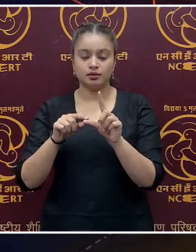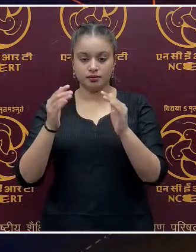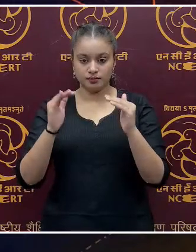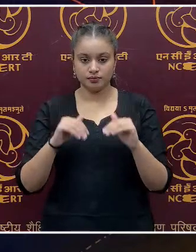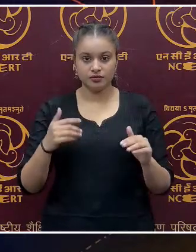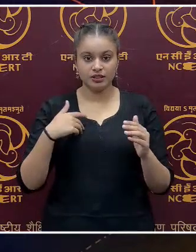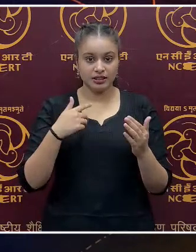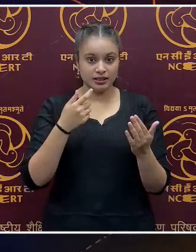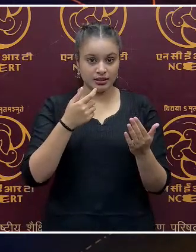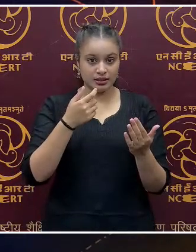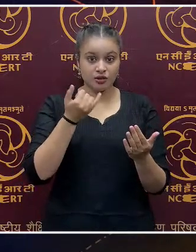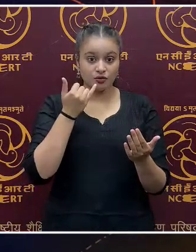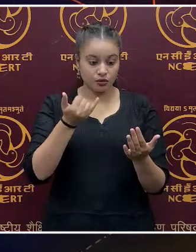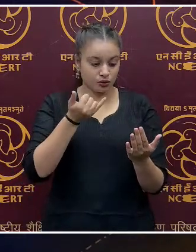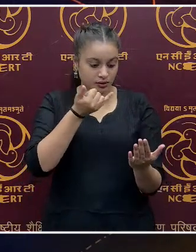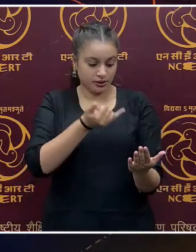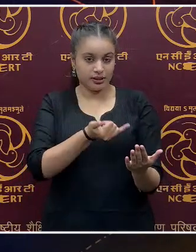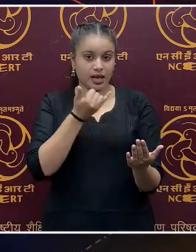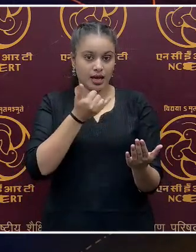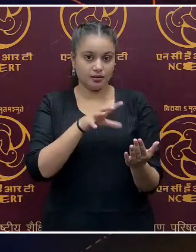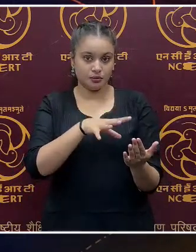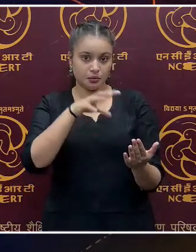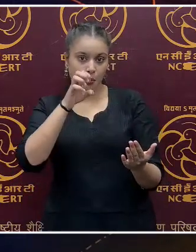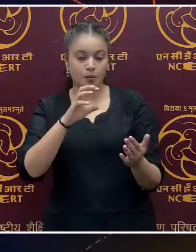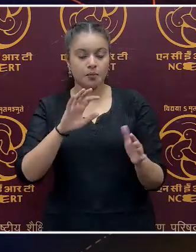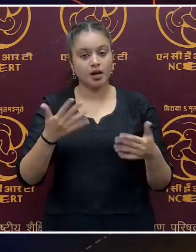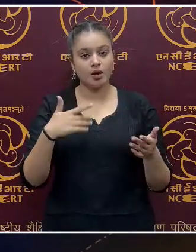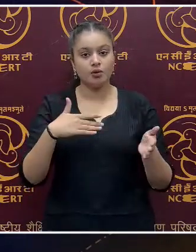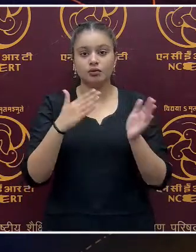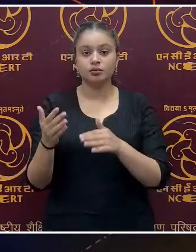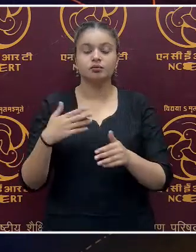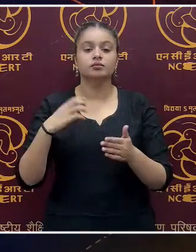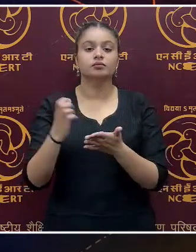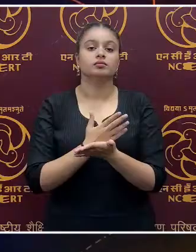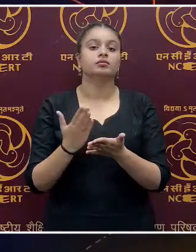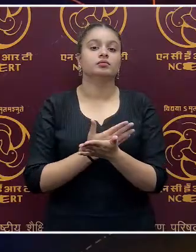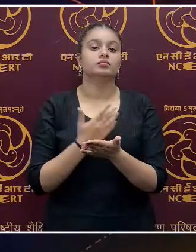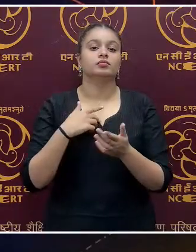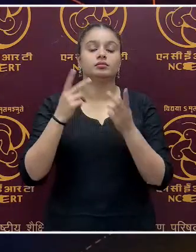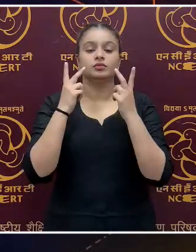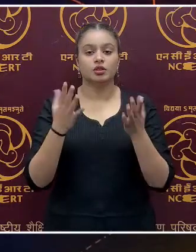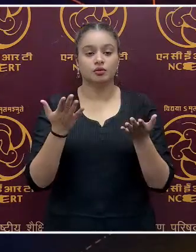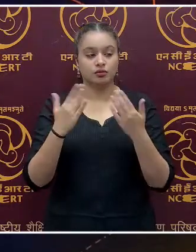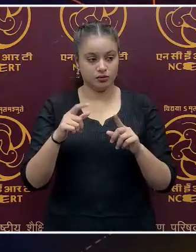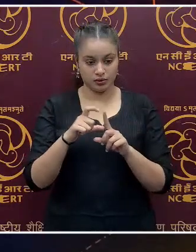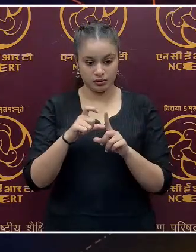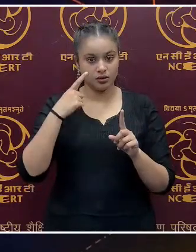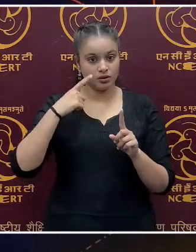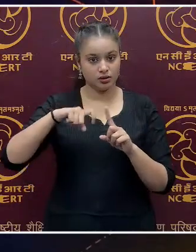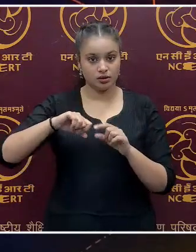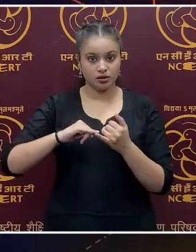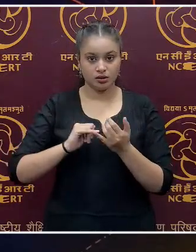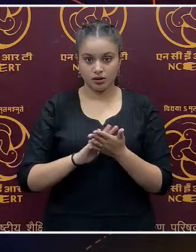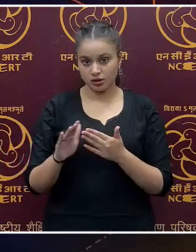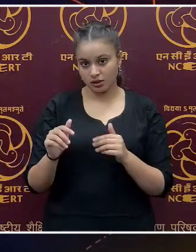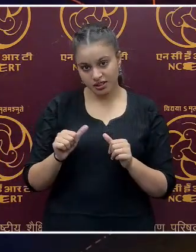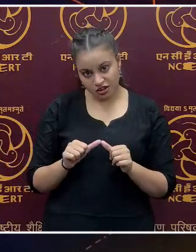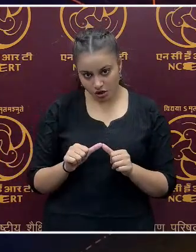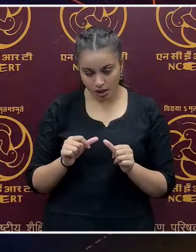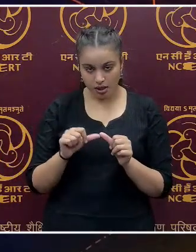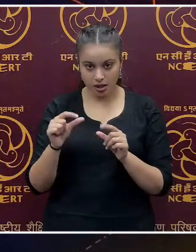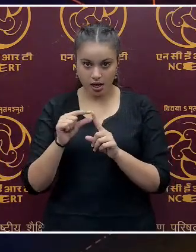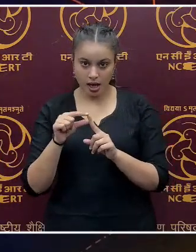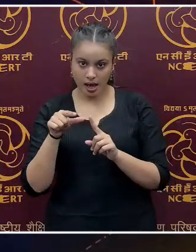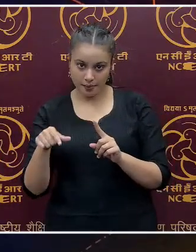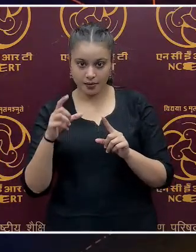to navigate the particular chapter here. So once we open the Diksha app, with the help of the QR